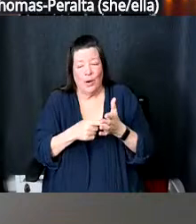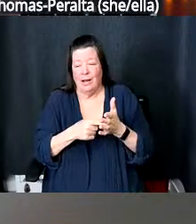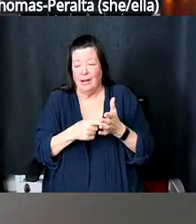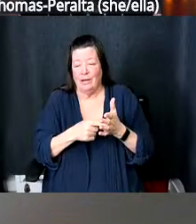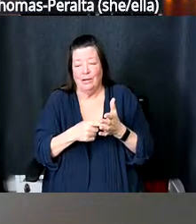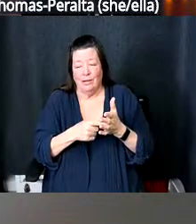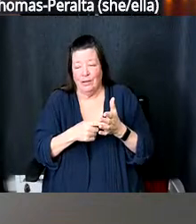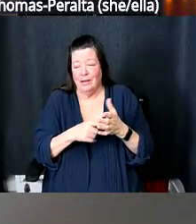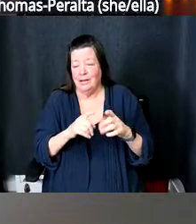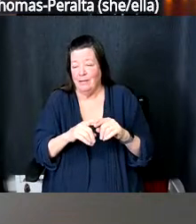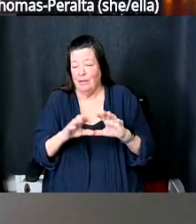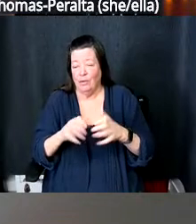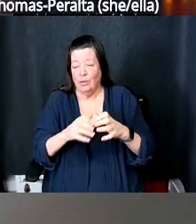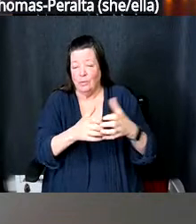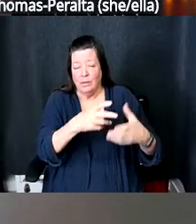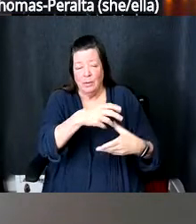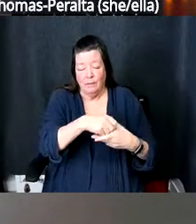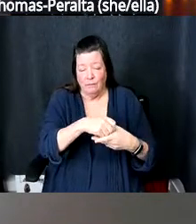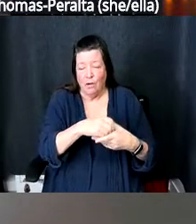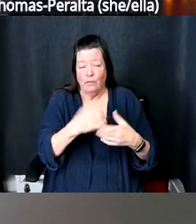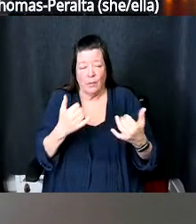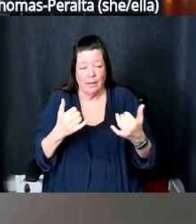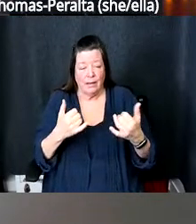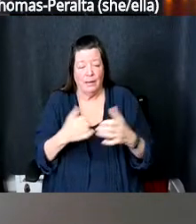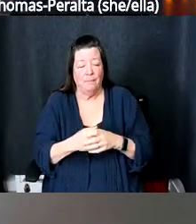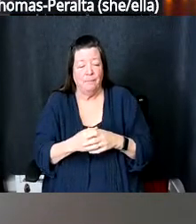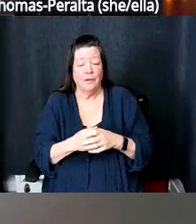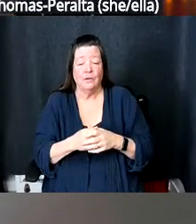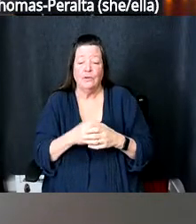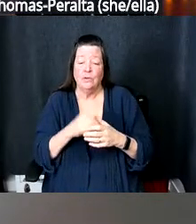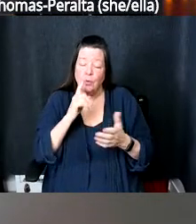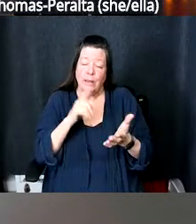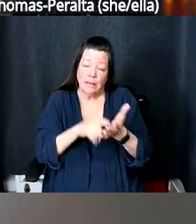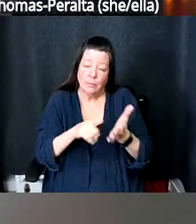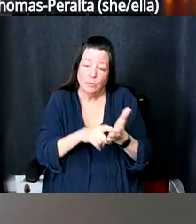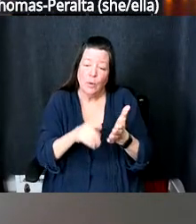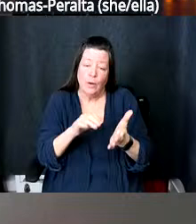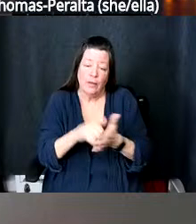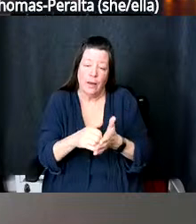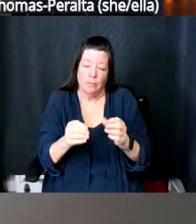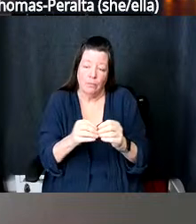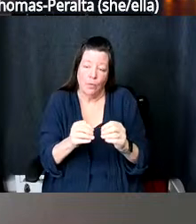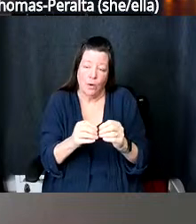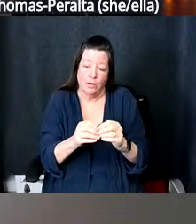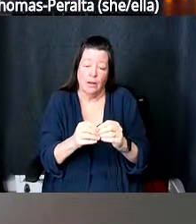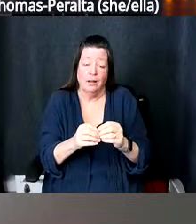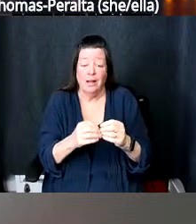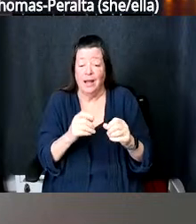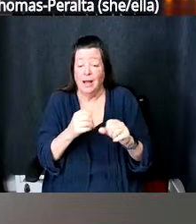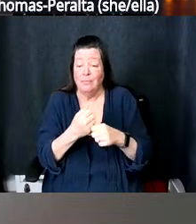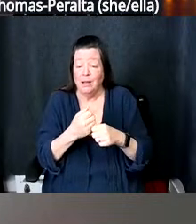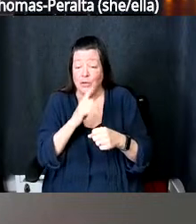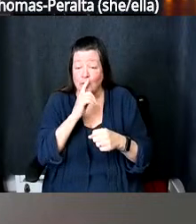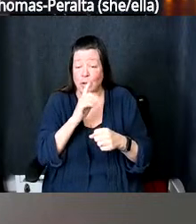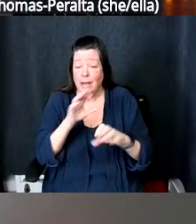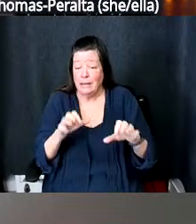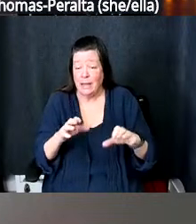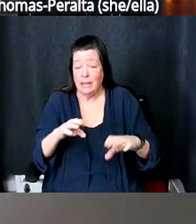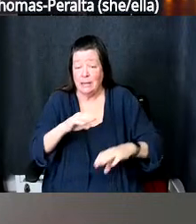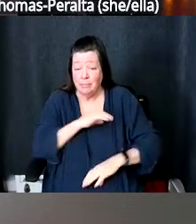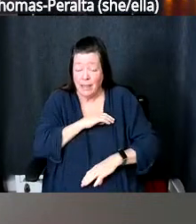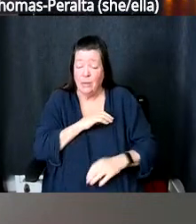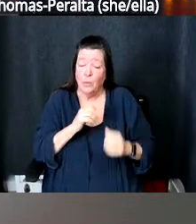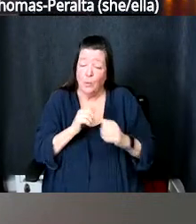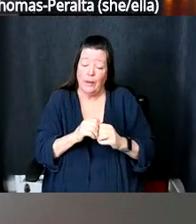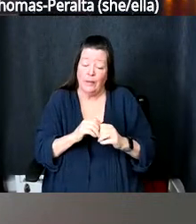now, and being able to explore that, and making sure that it does meet with our kind of desired